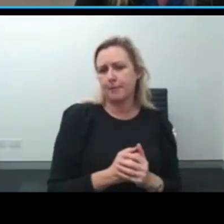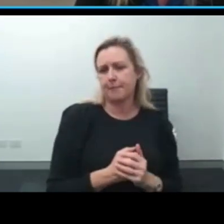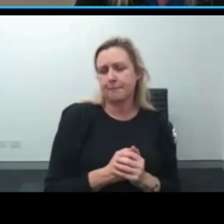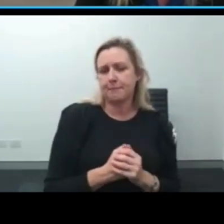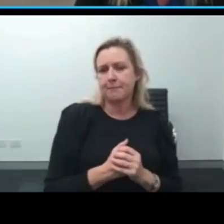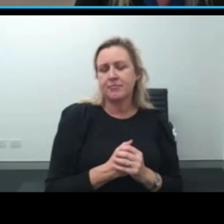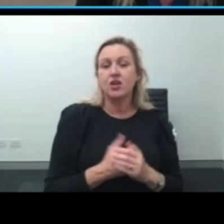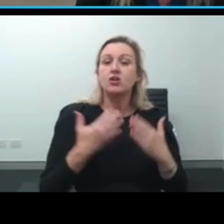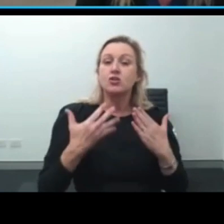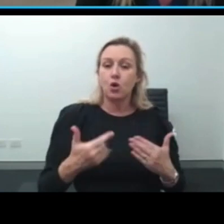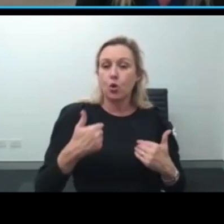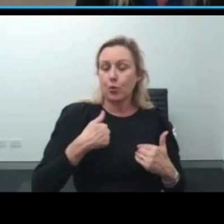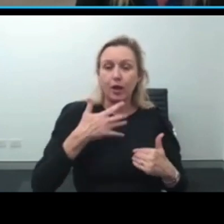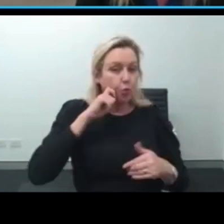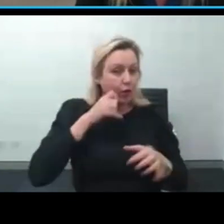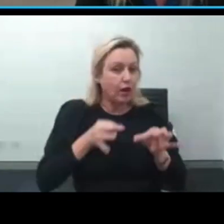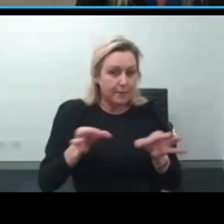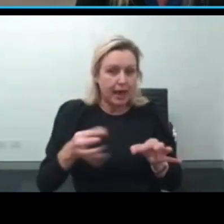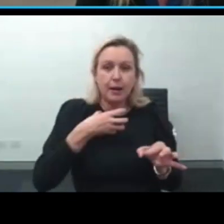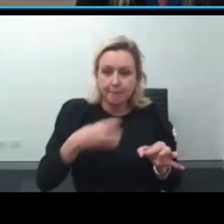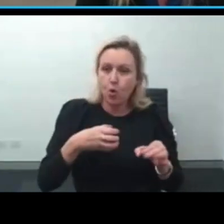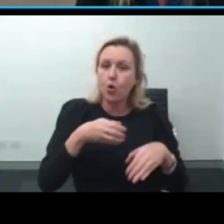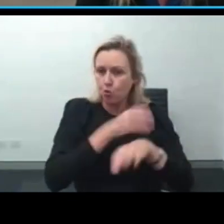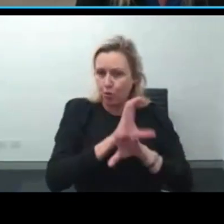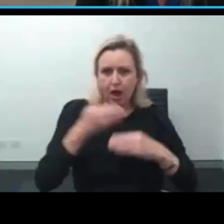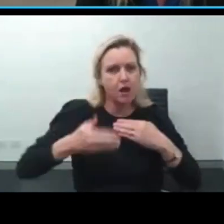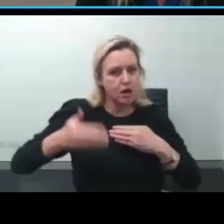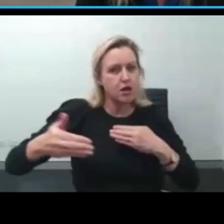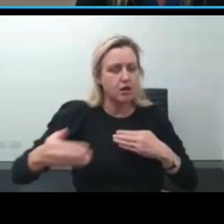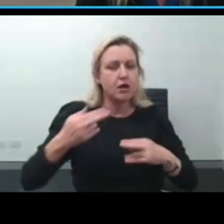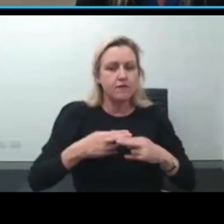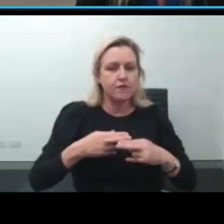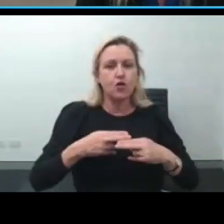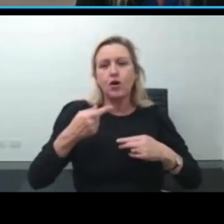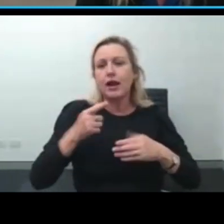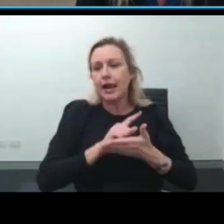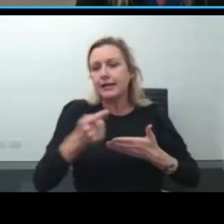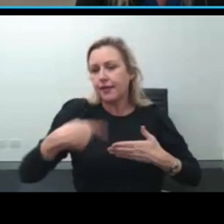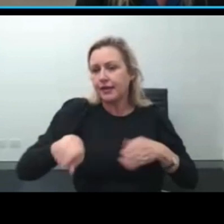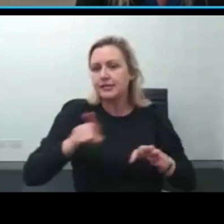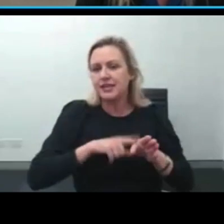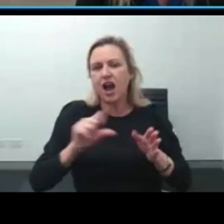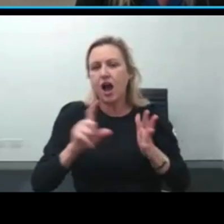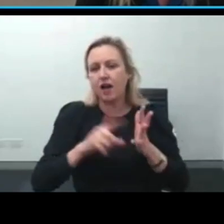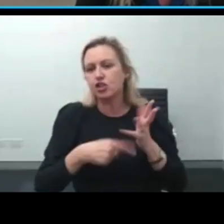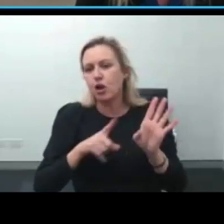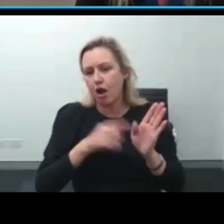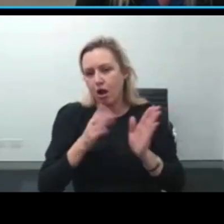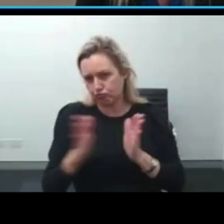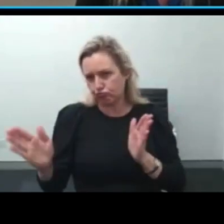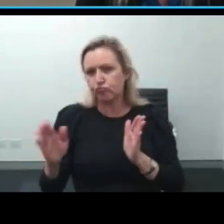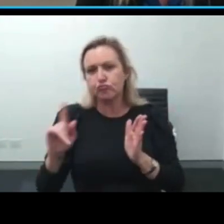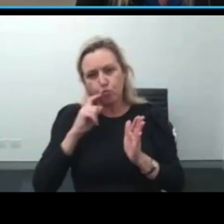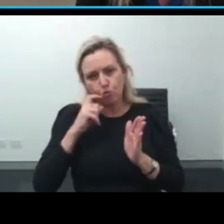And so we're going to plan some more webinars coming up in the second half of this year. We're